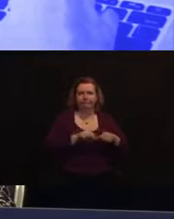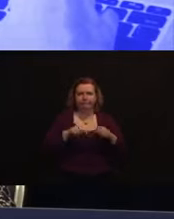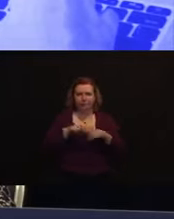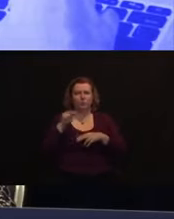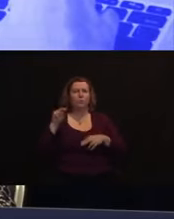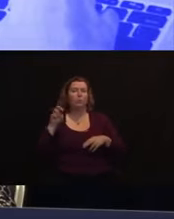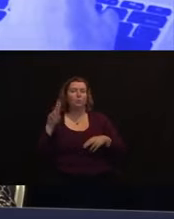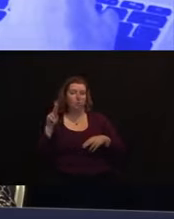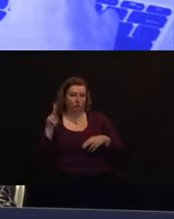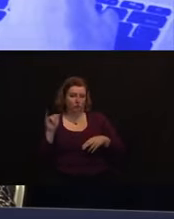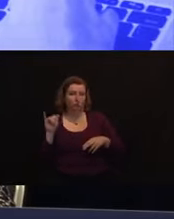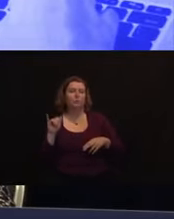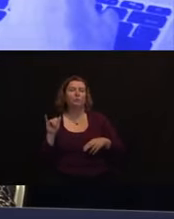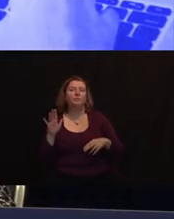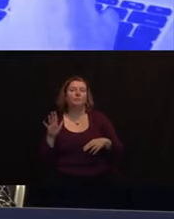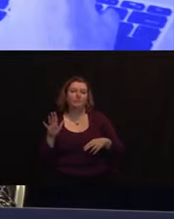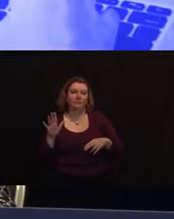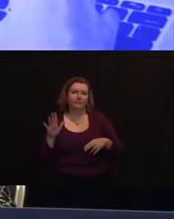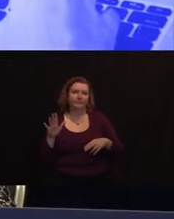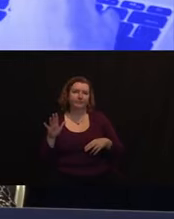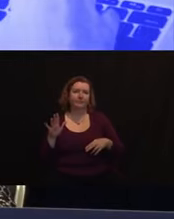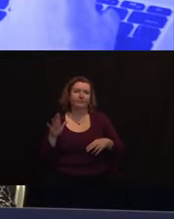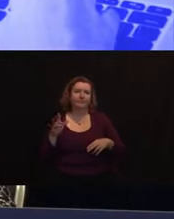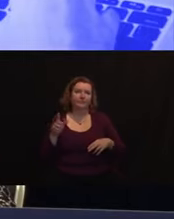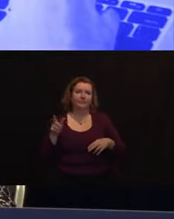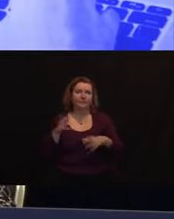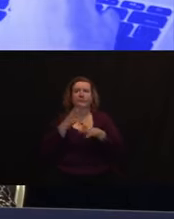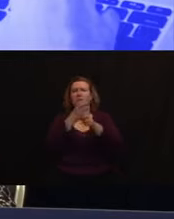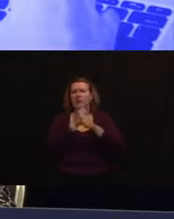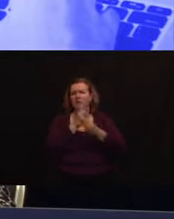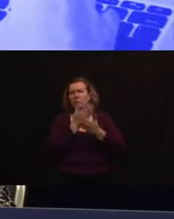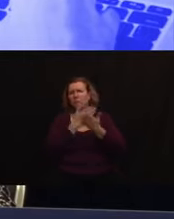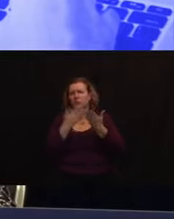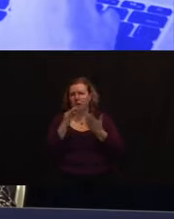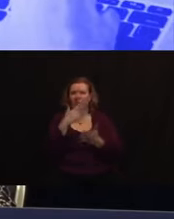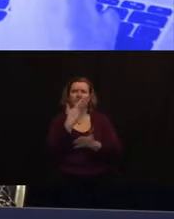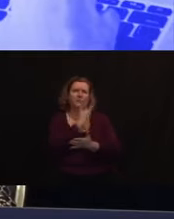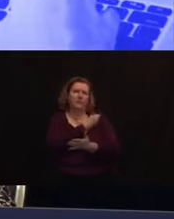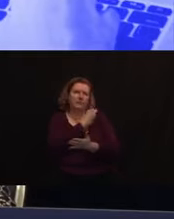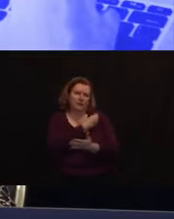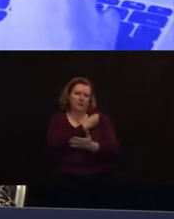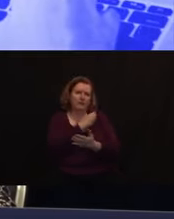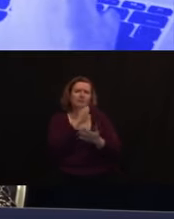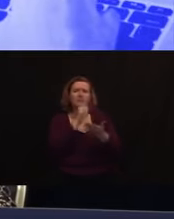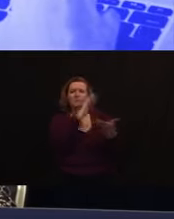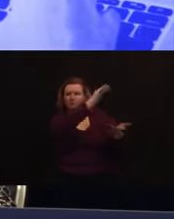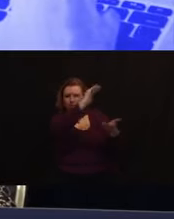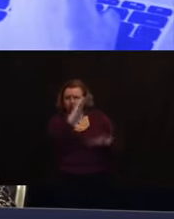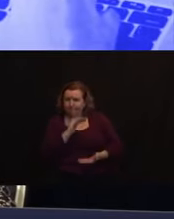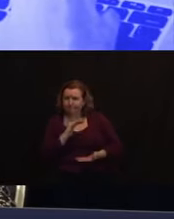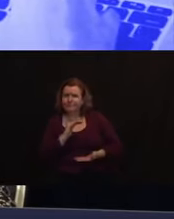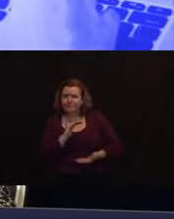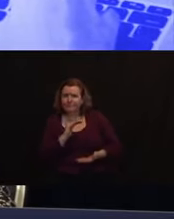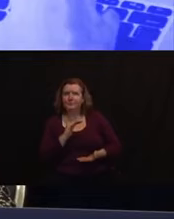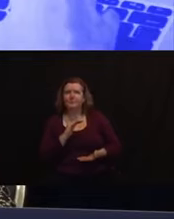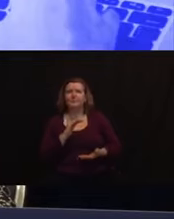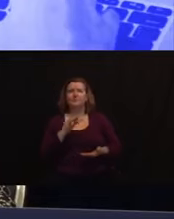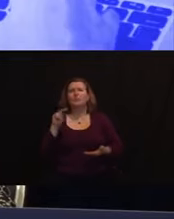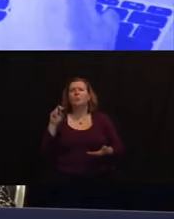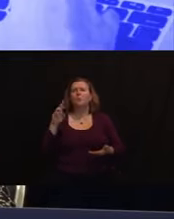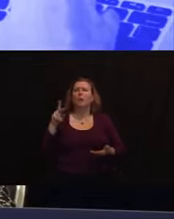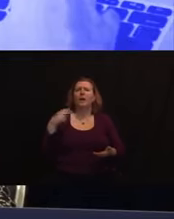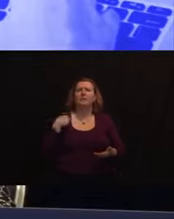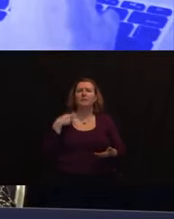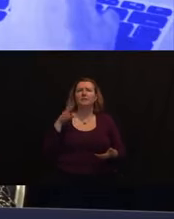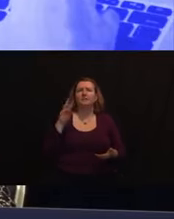part of the state's supply of vaccine. Additionally, there are 6 pharmacies in the city that are part of the Federal